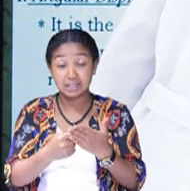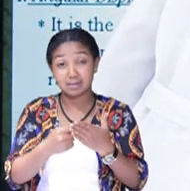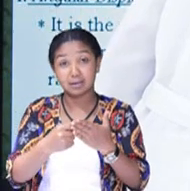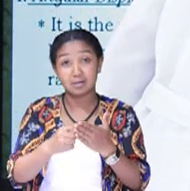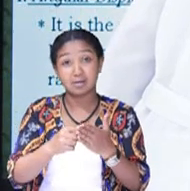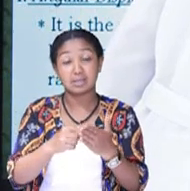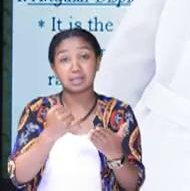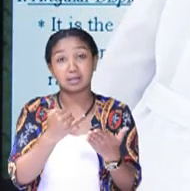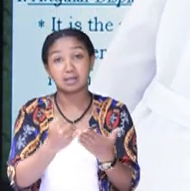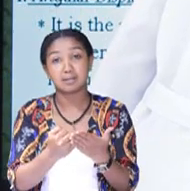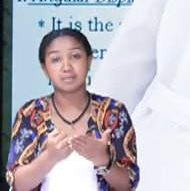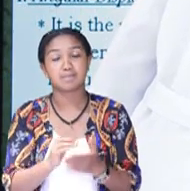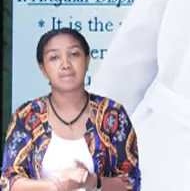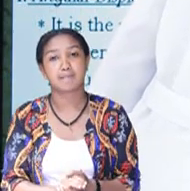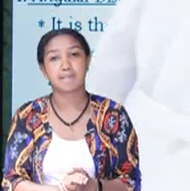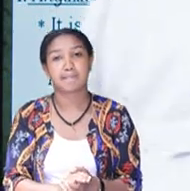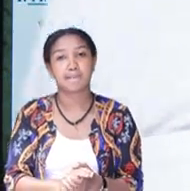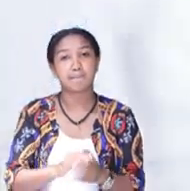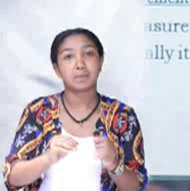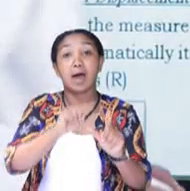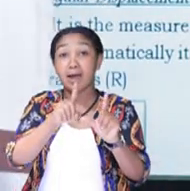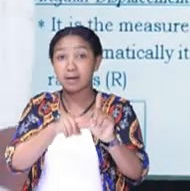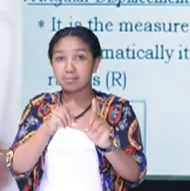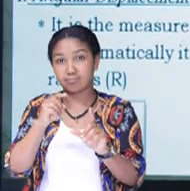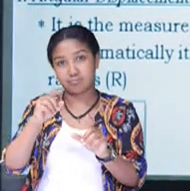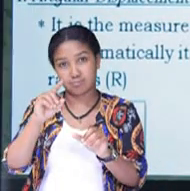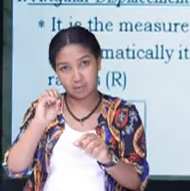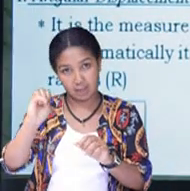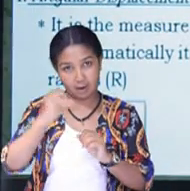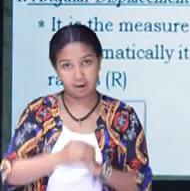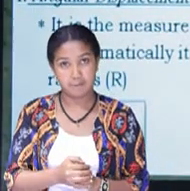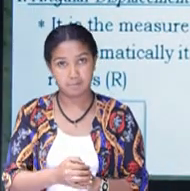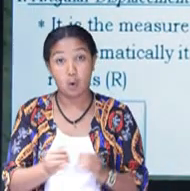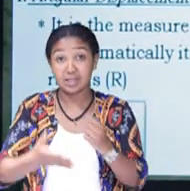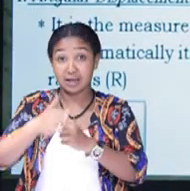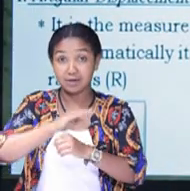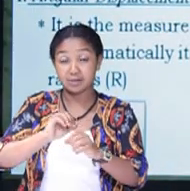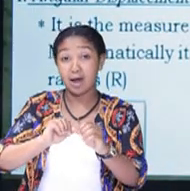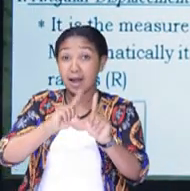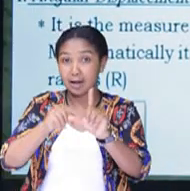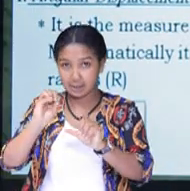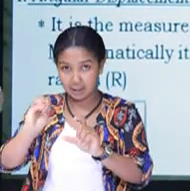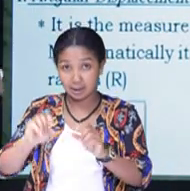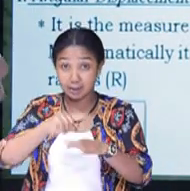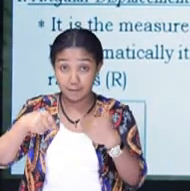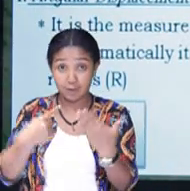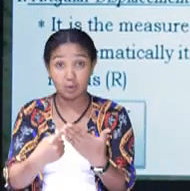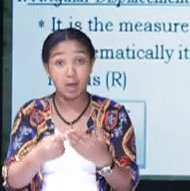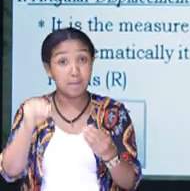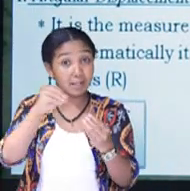axis, there it subtends an angle theta. It subtends or covers an angle theta.